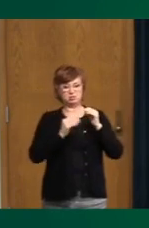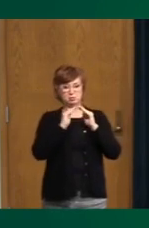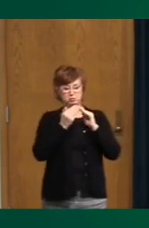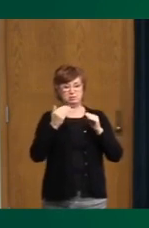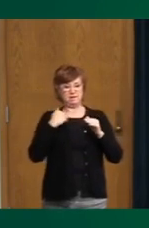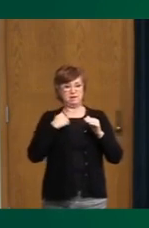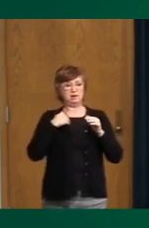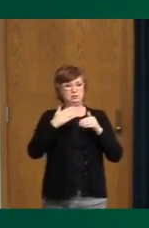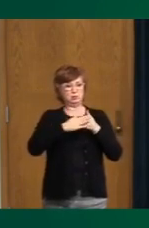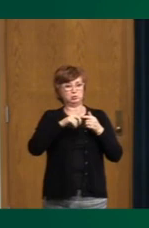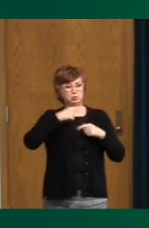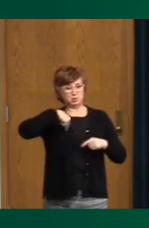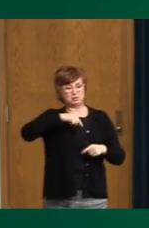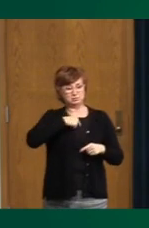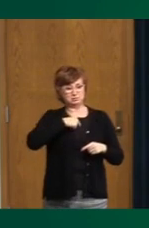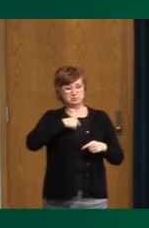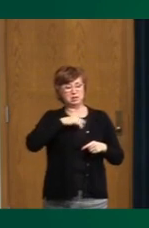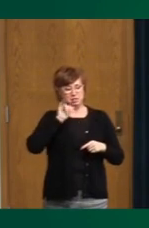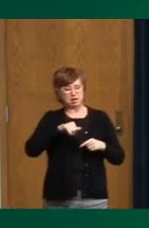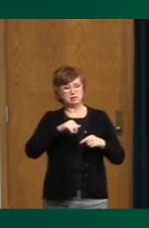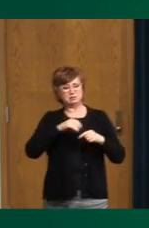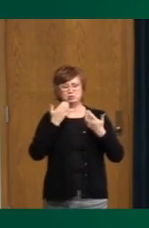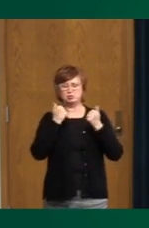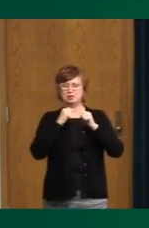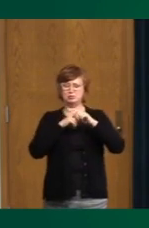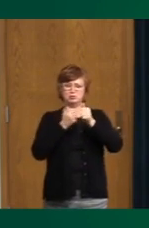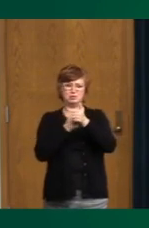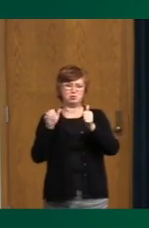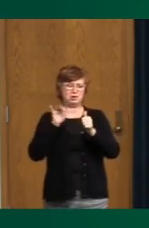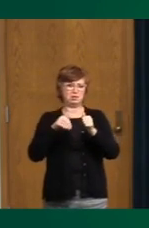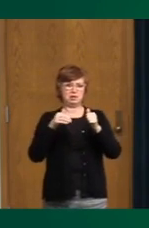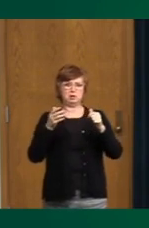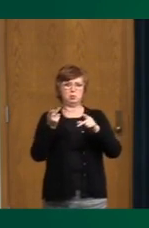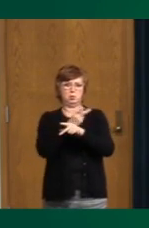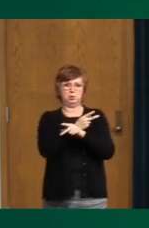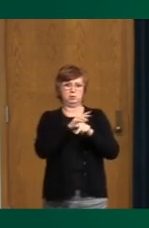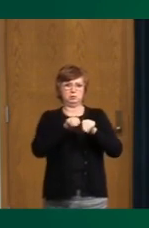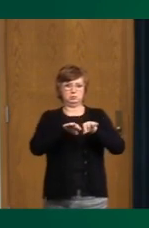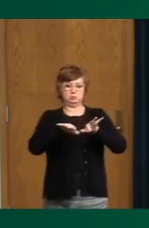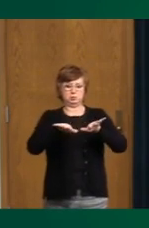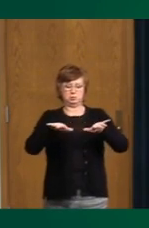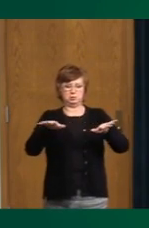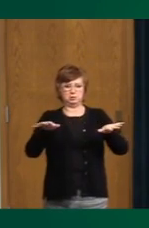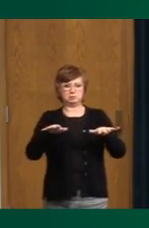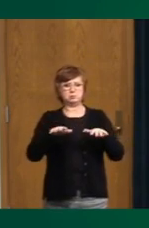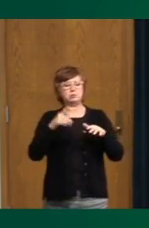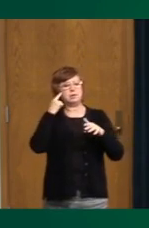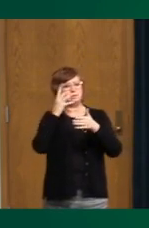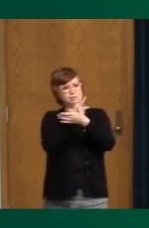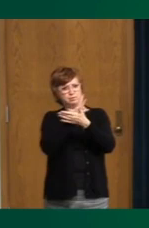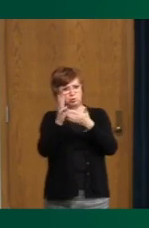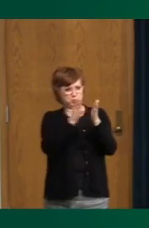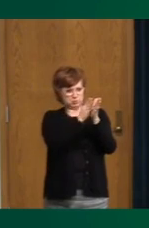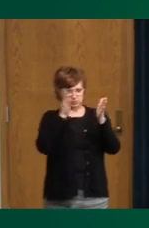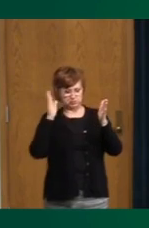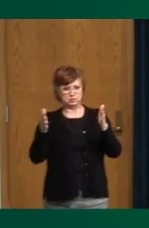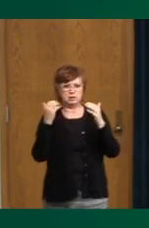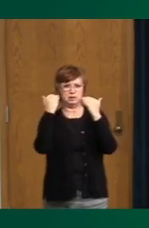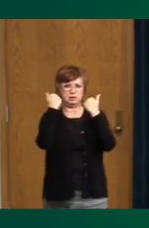prevent. So for the next 4 weeks, as much as possible, limit your visitors from outside your household.